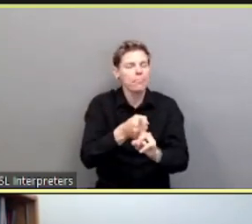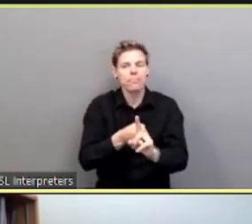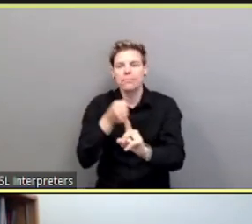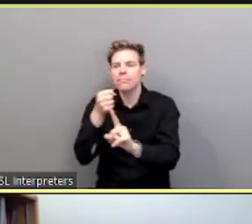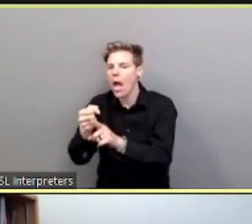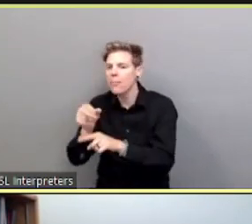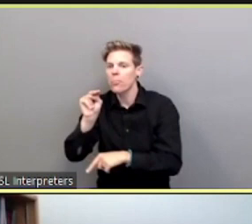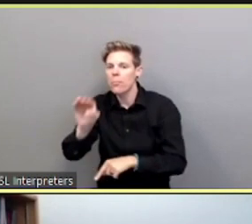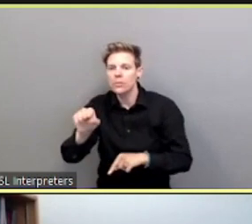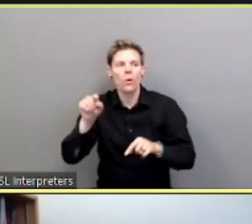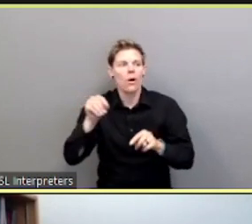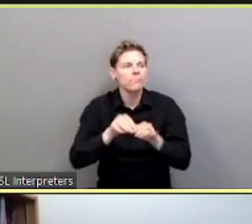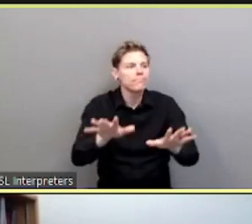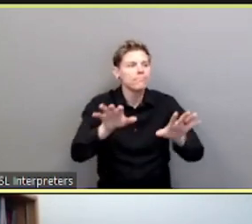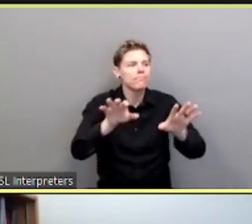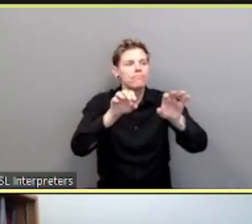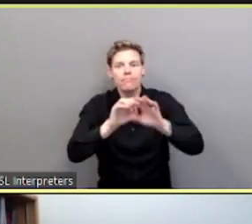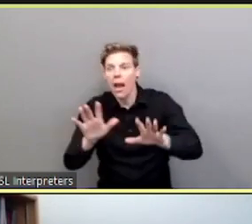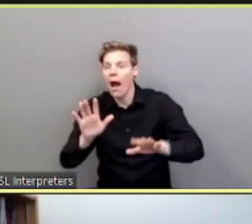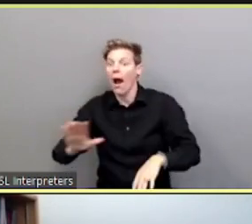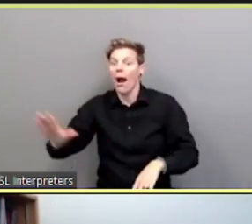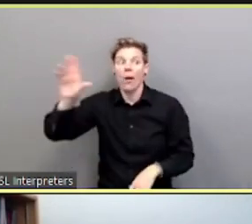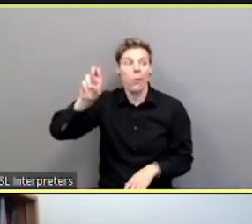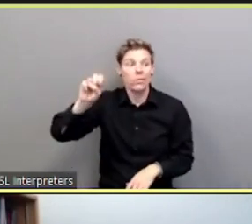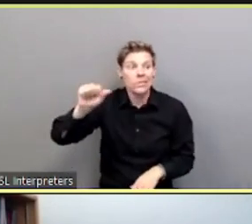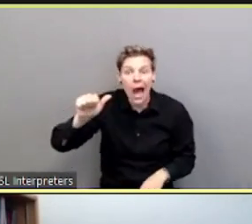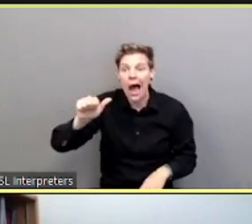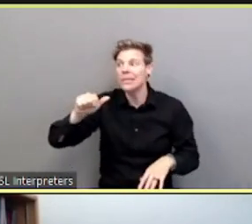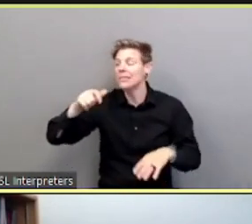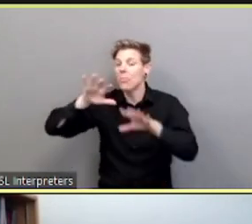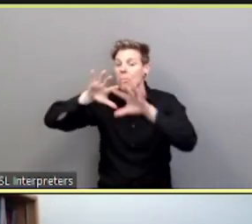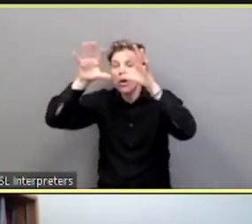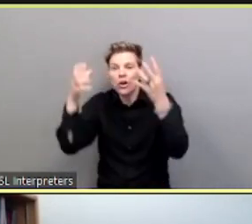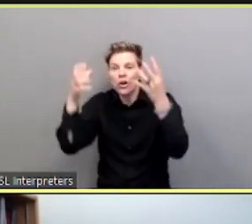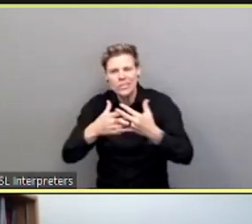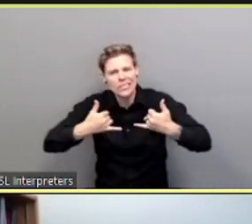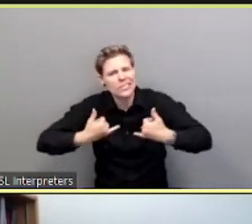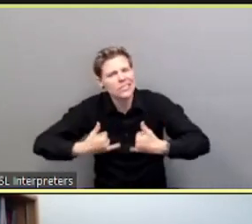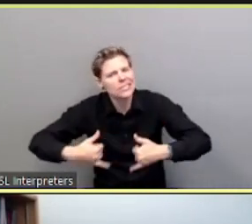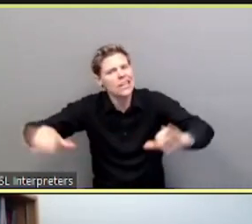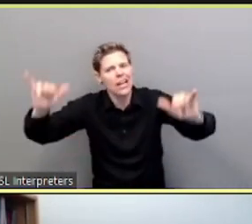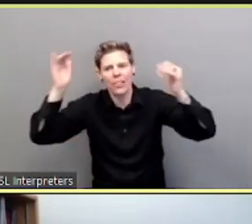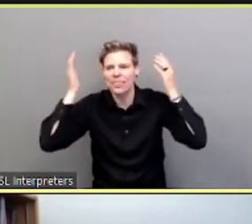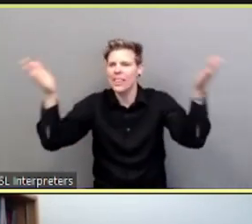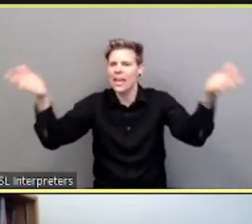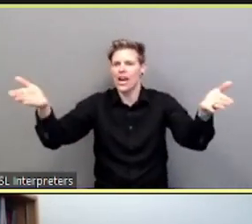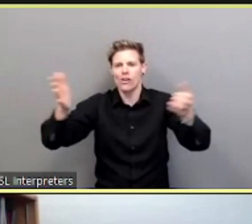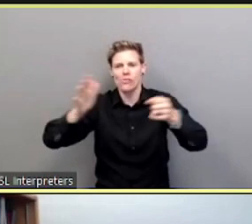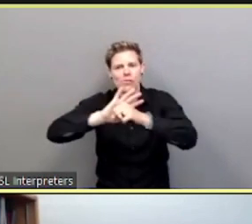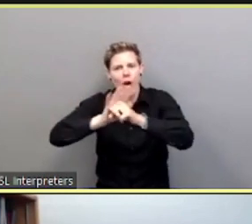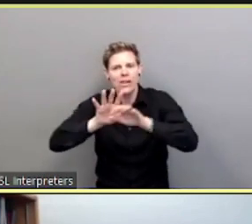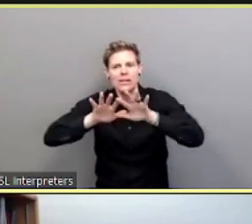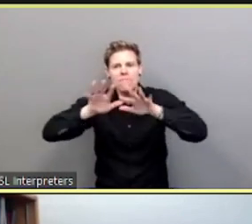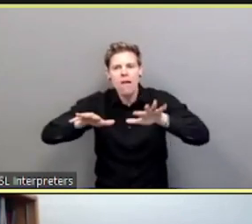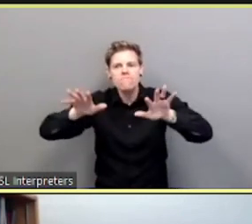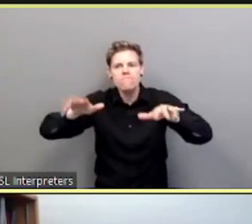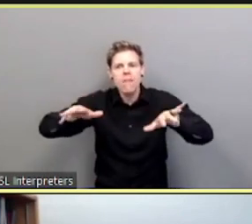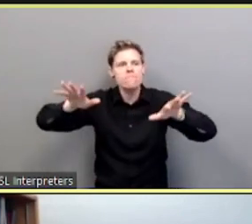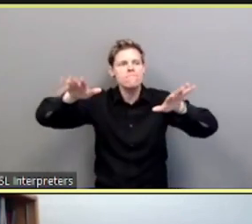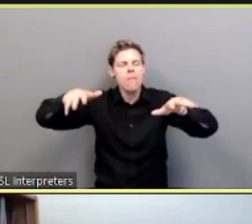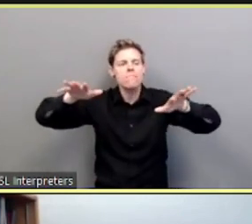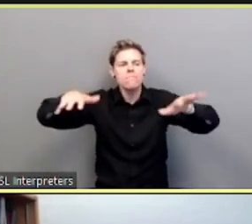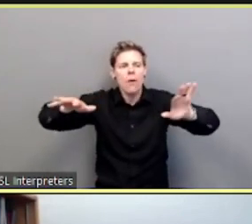United States in general. So this is showing the number of new cases, and we plot it